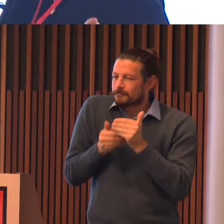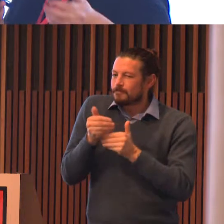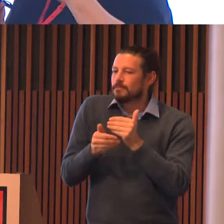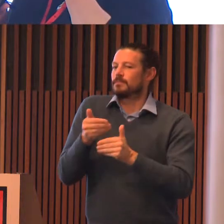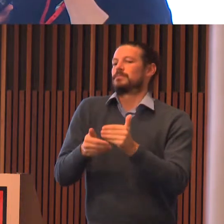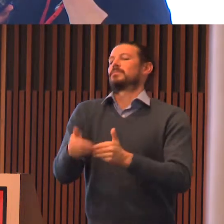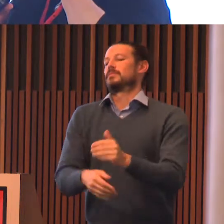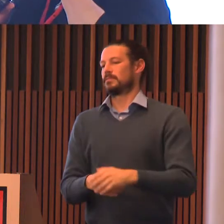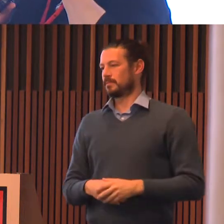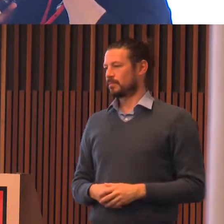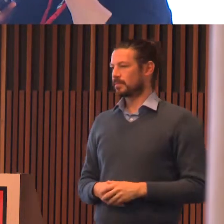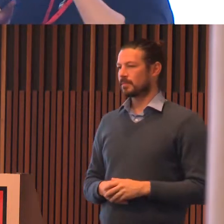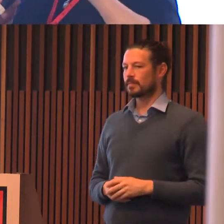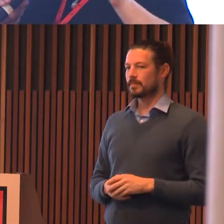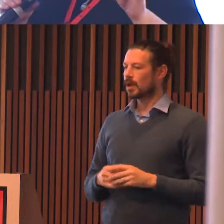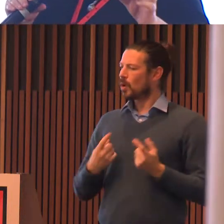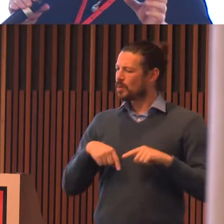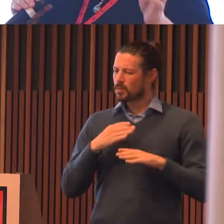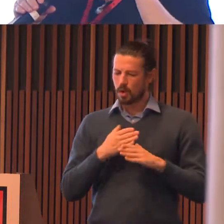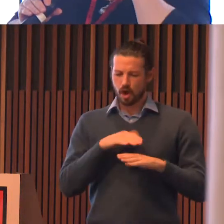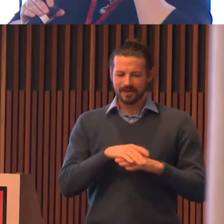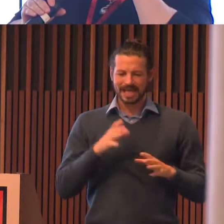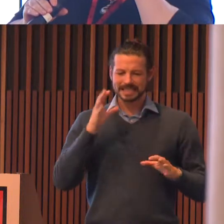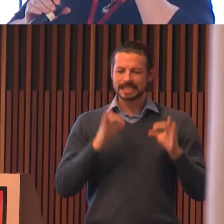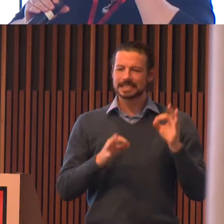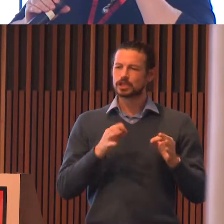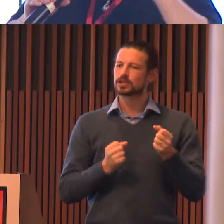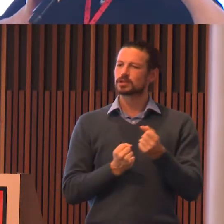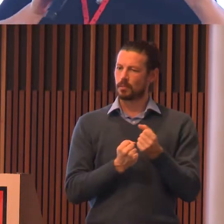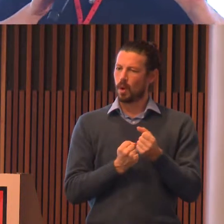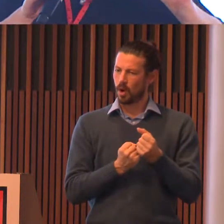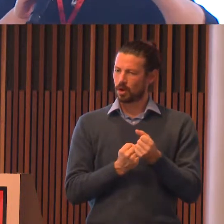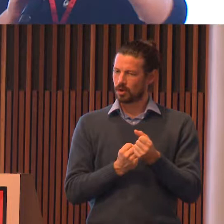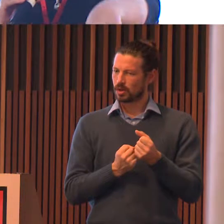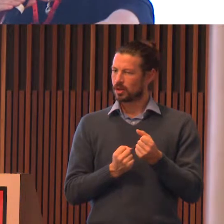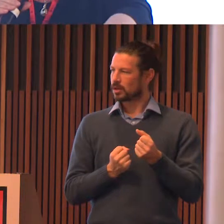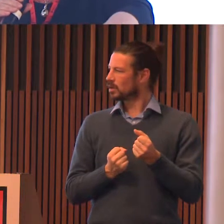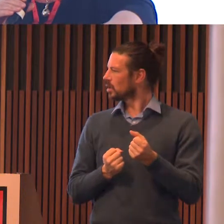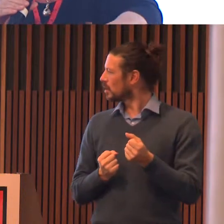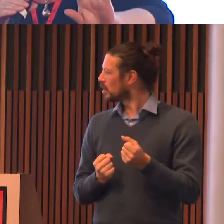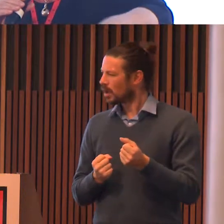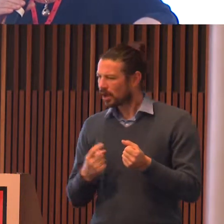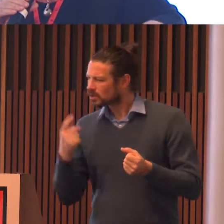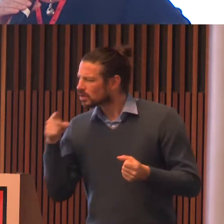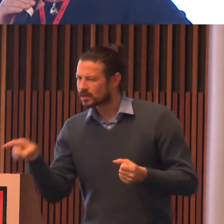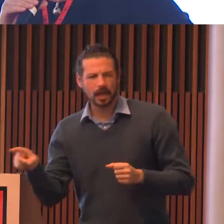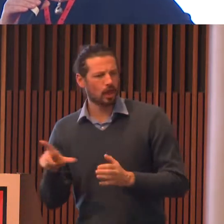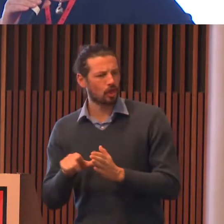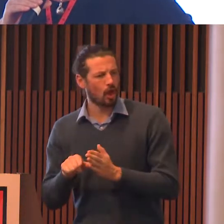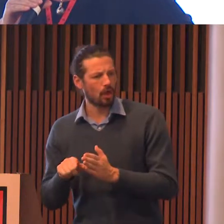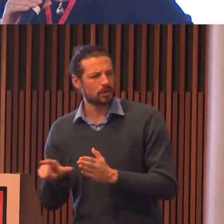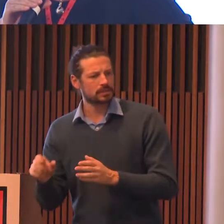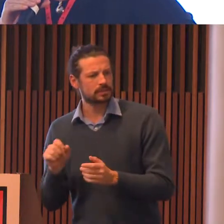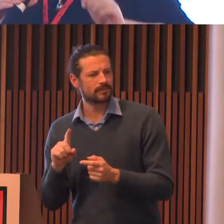We've been working on decision support, and an element of advocacy. I do notice that the clock isn't counting down